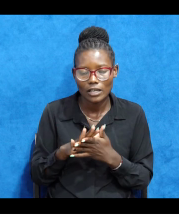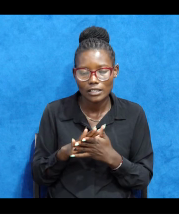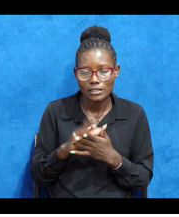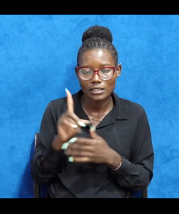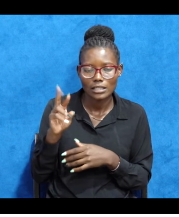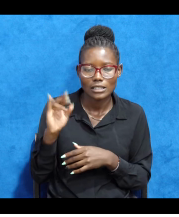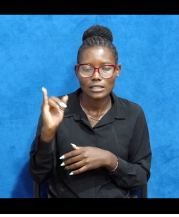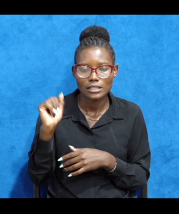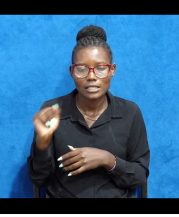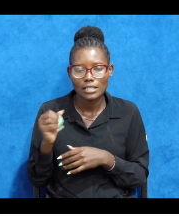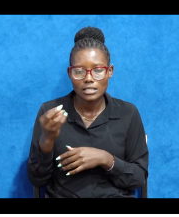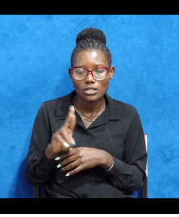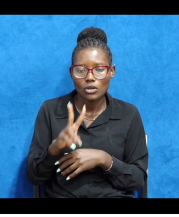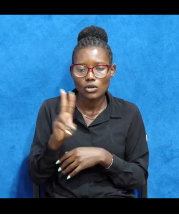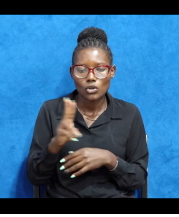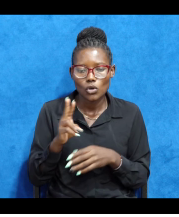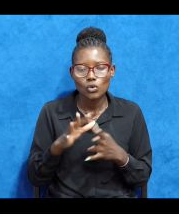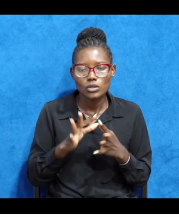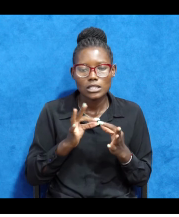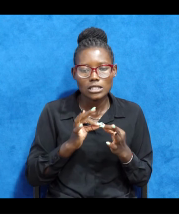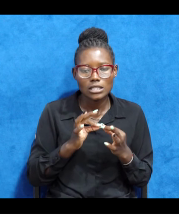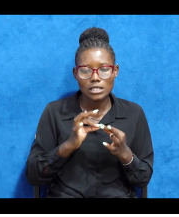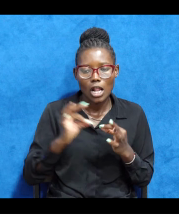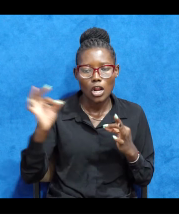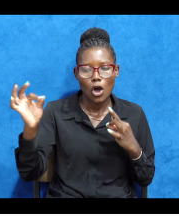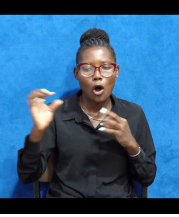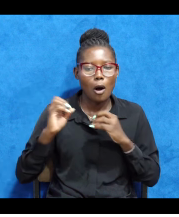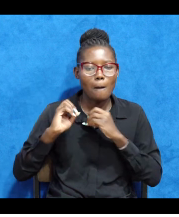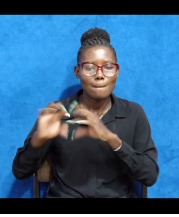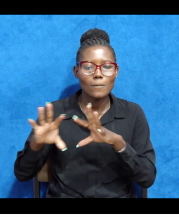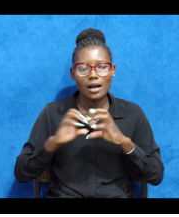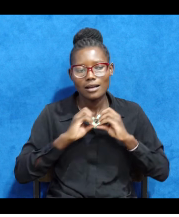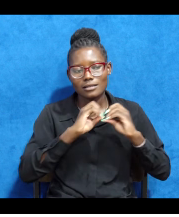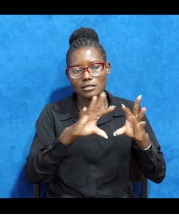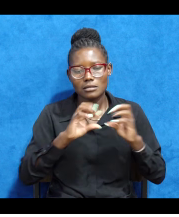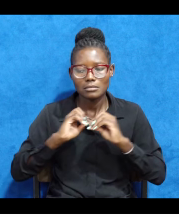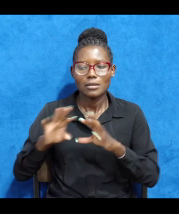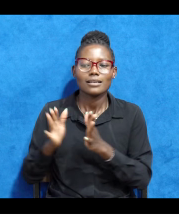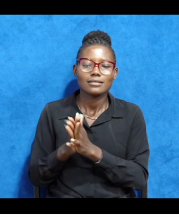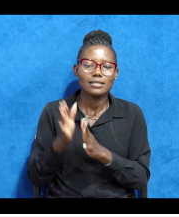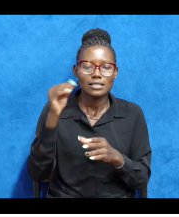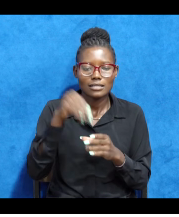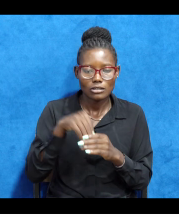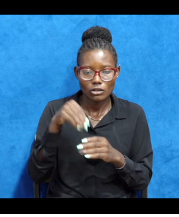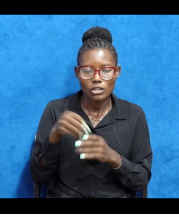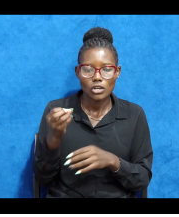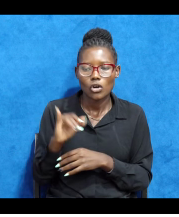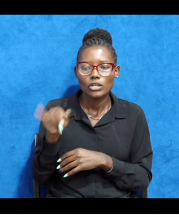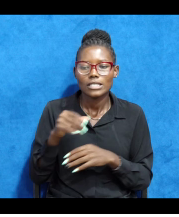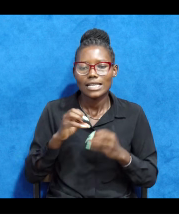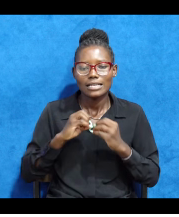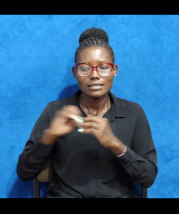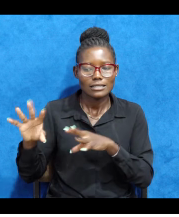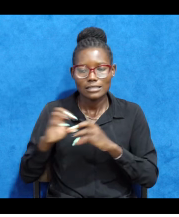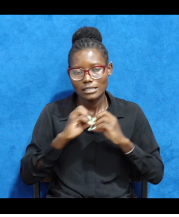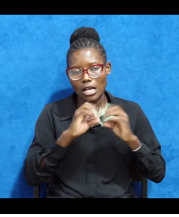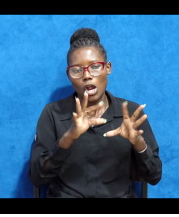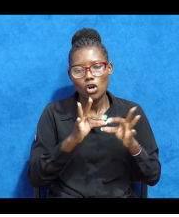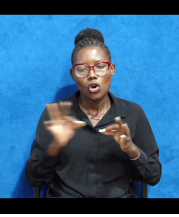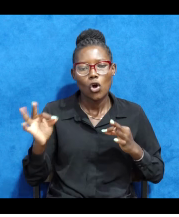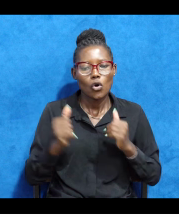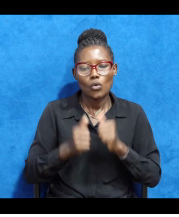spread out, more time to accelerate, and we'll reach a higher top speed. There's some other things we can do by utilizing drills that are going to have